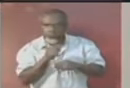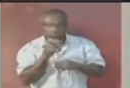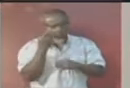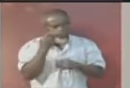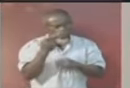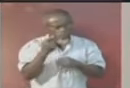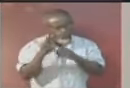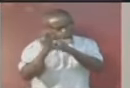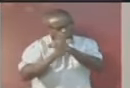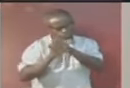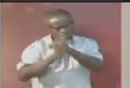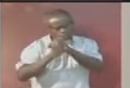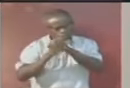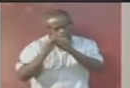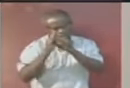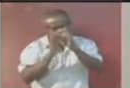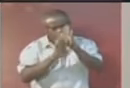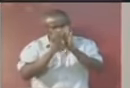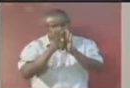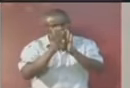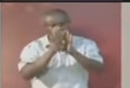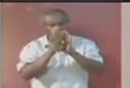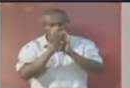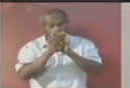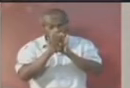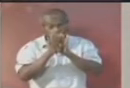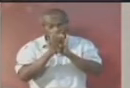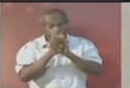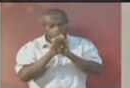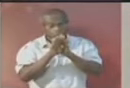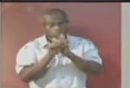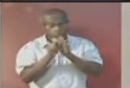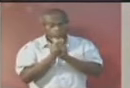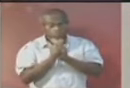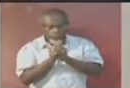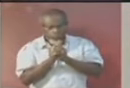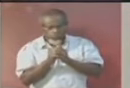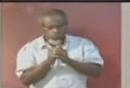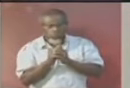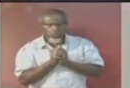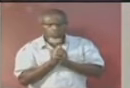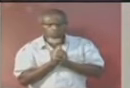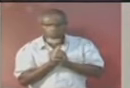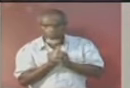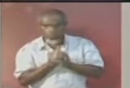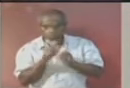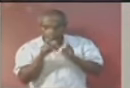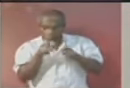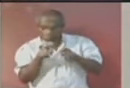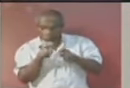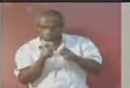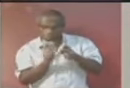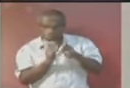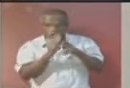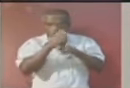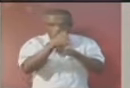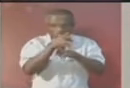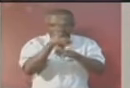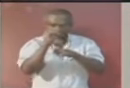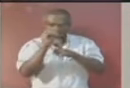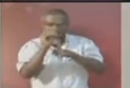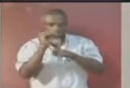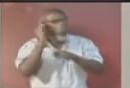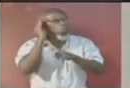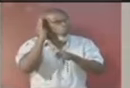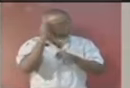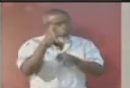we are seeing from the neutralizing antibodies titers that they're getting, that people over 60 will be protected as